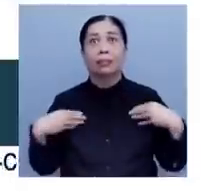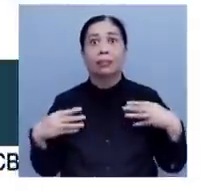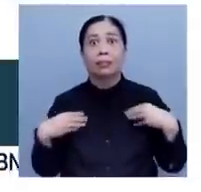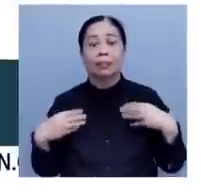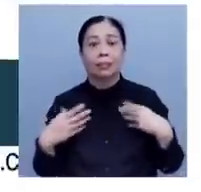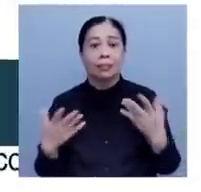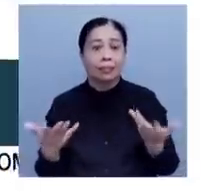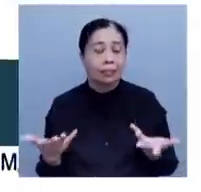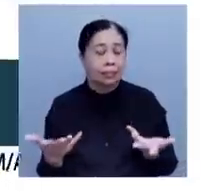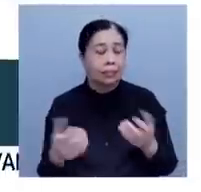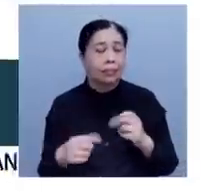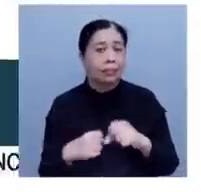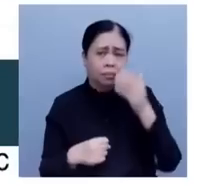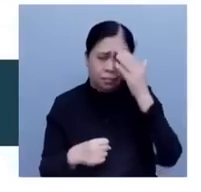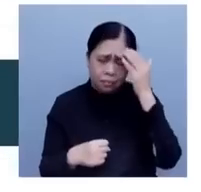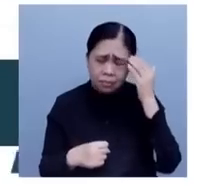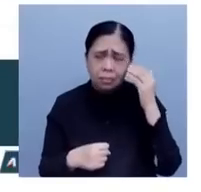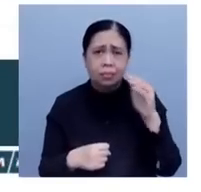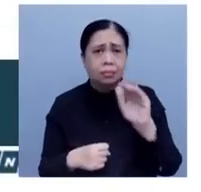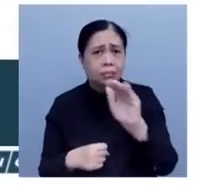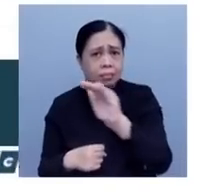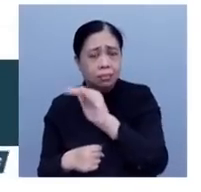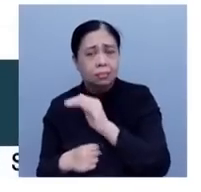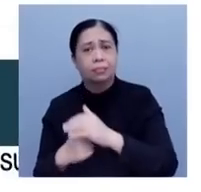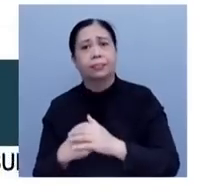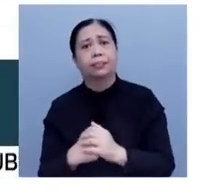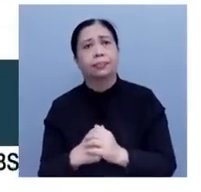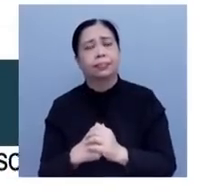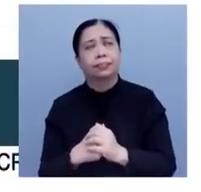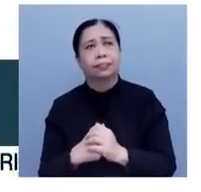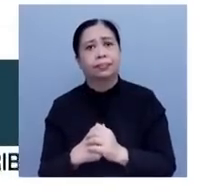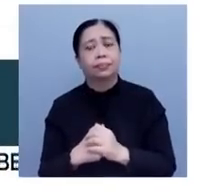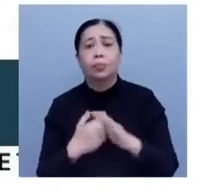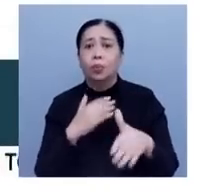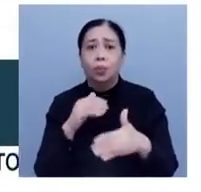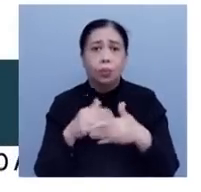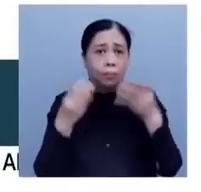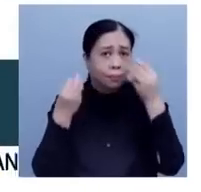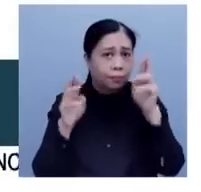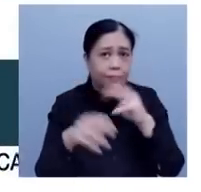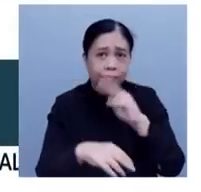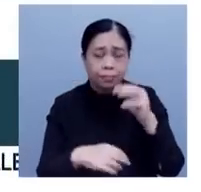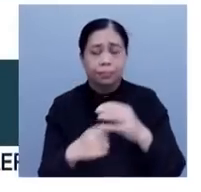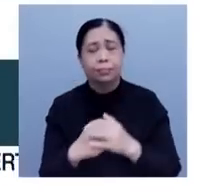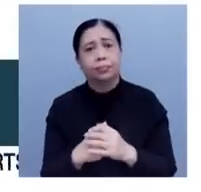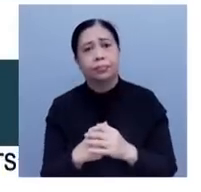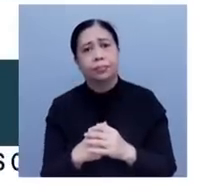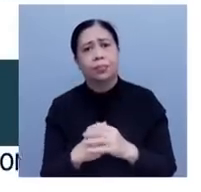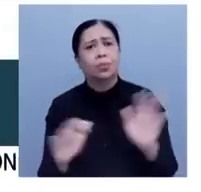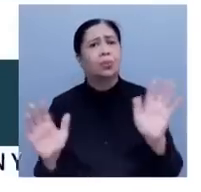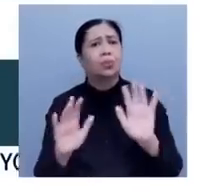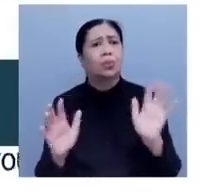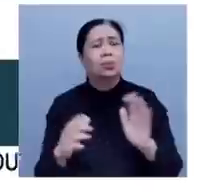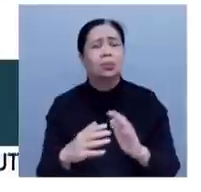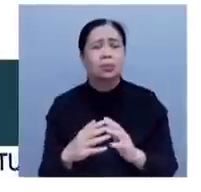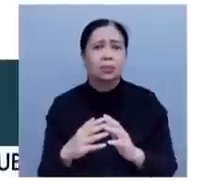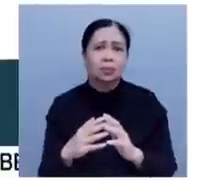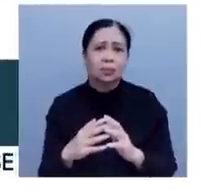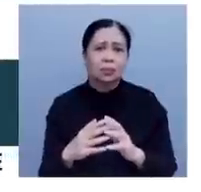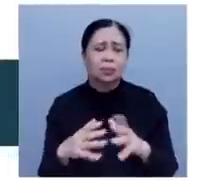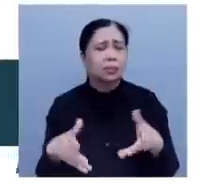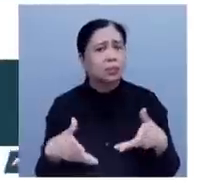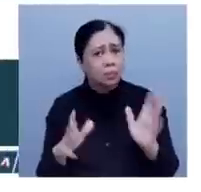Kaya ang aking pakiusap sa mga kinaukulan, lahat ng mayors ng Metro Manila, huwag niyo